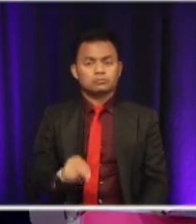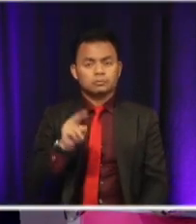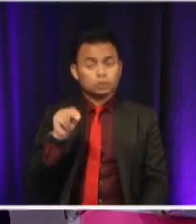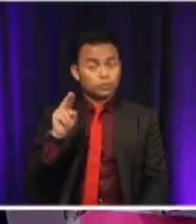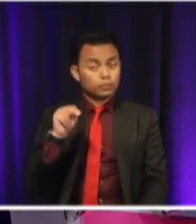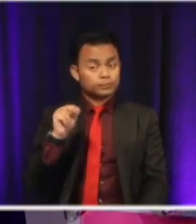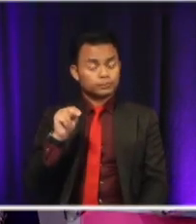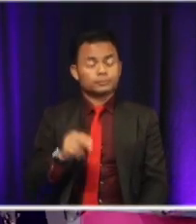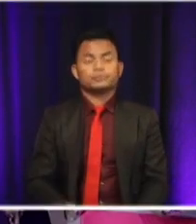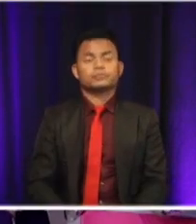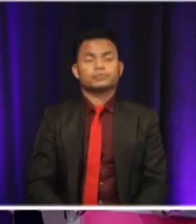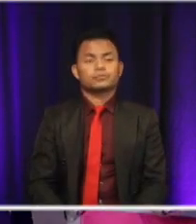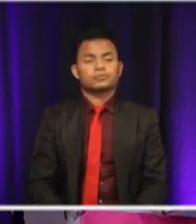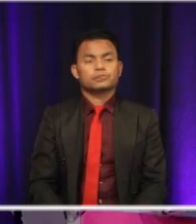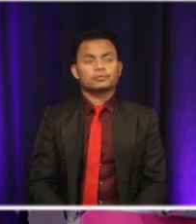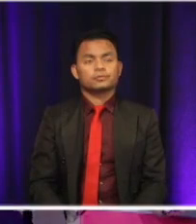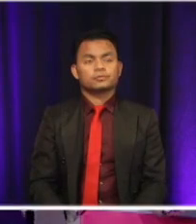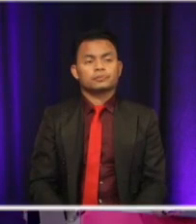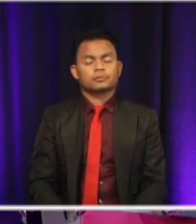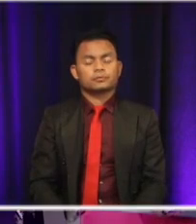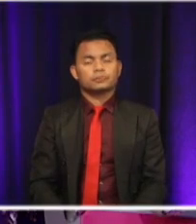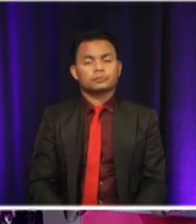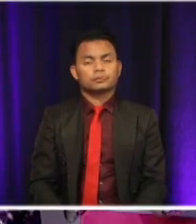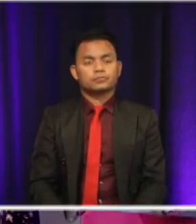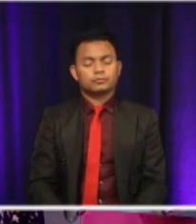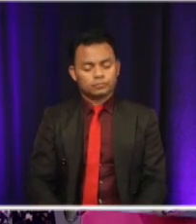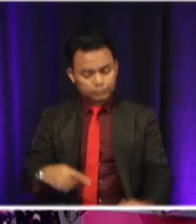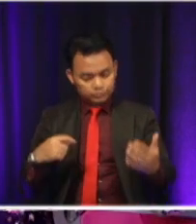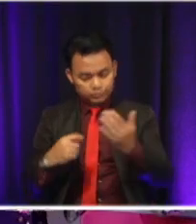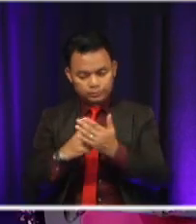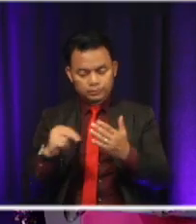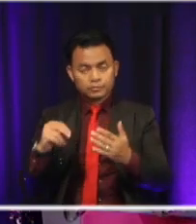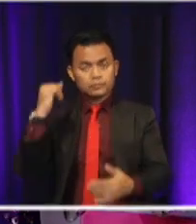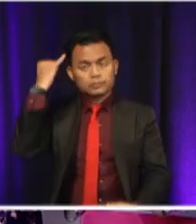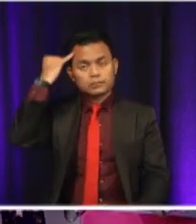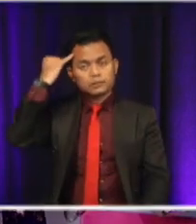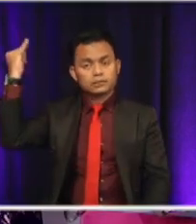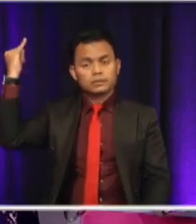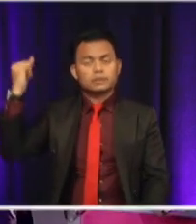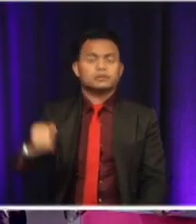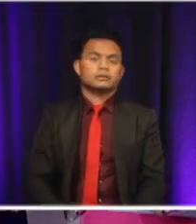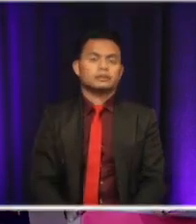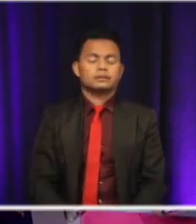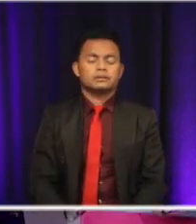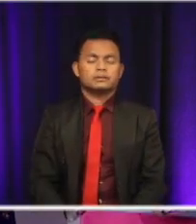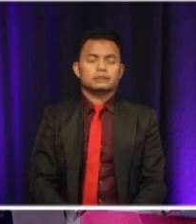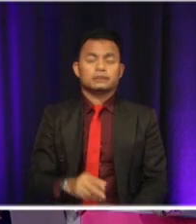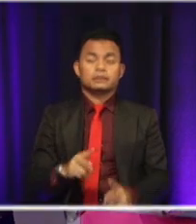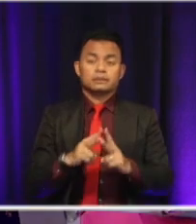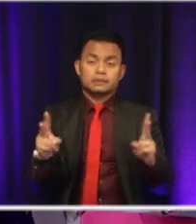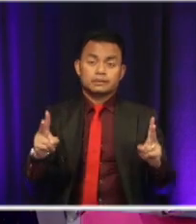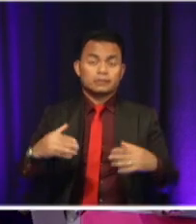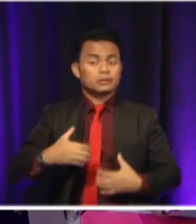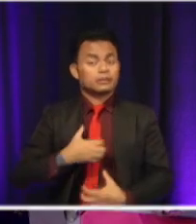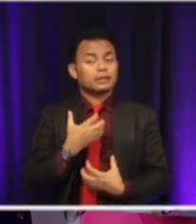temporary, even though his triple intelligence was short-lived, he was happy for the short time that